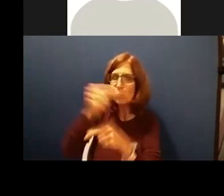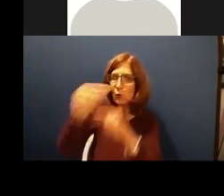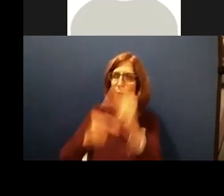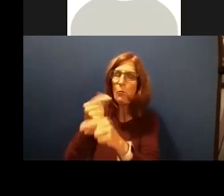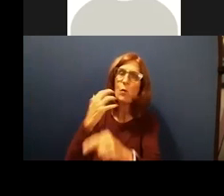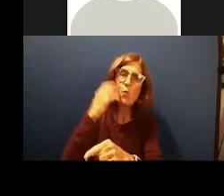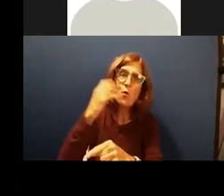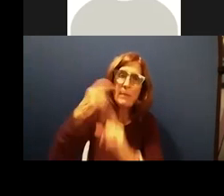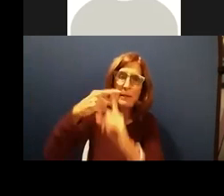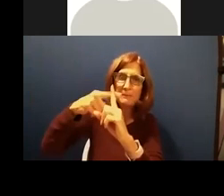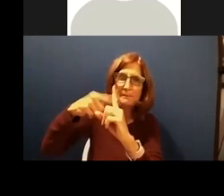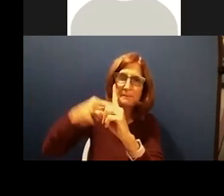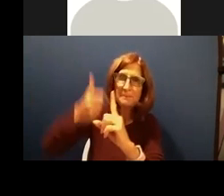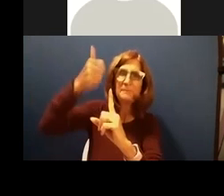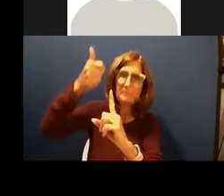scale.